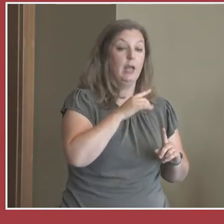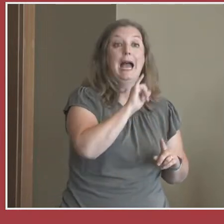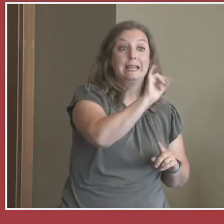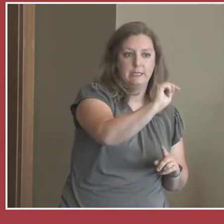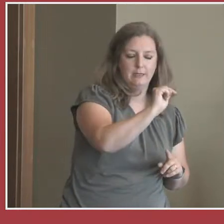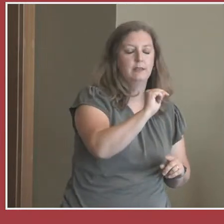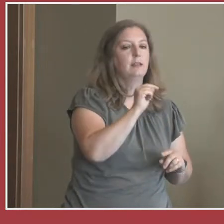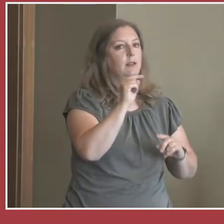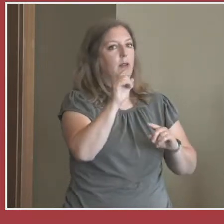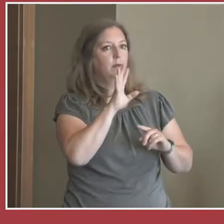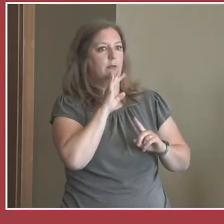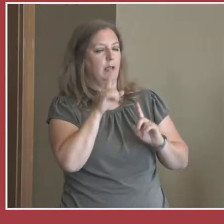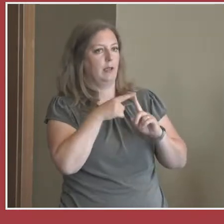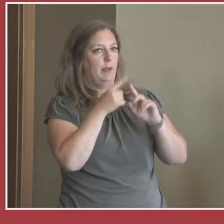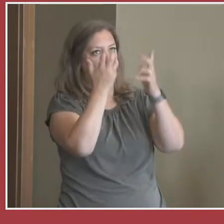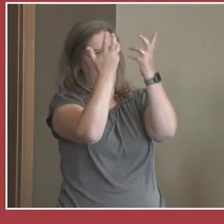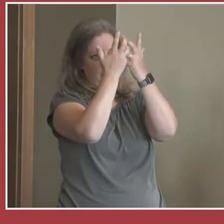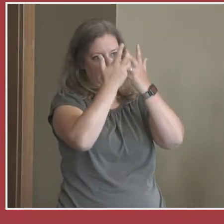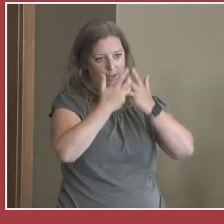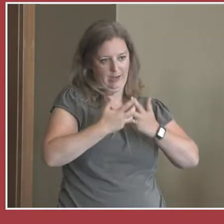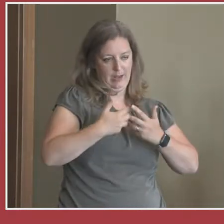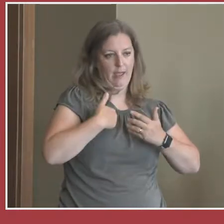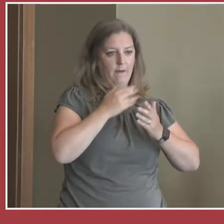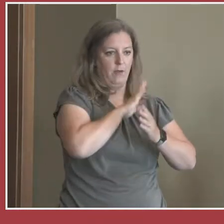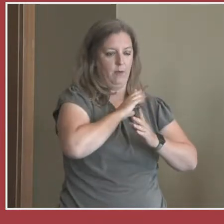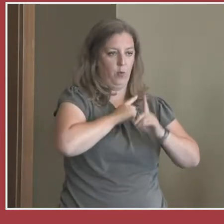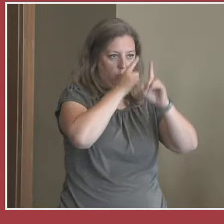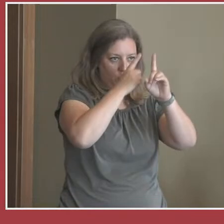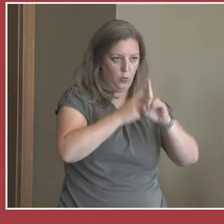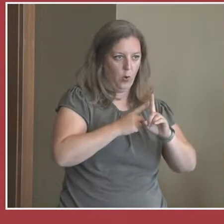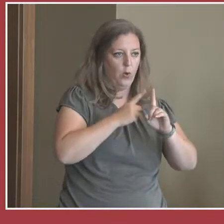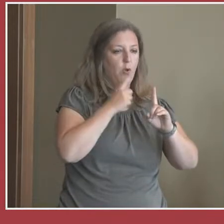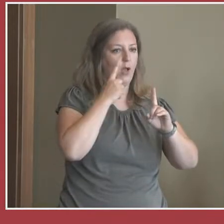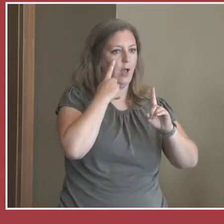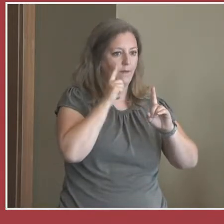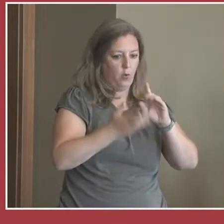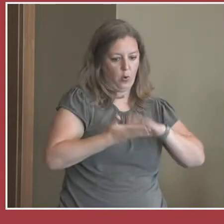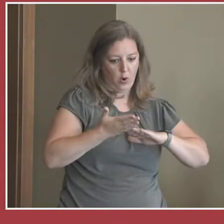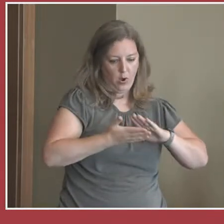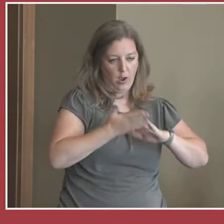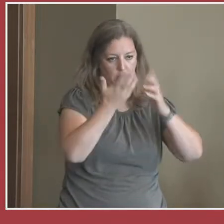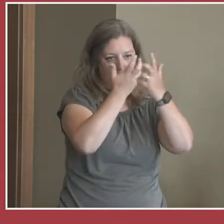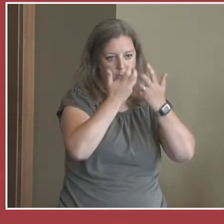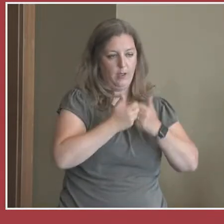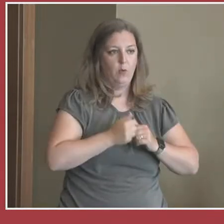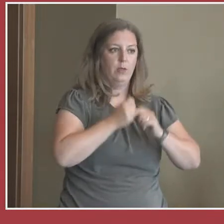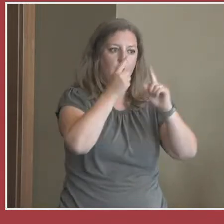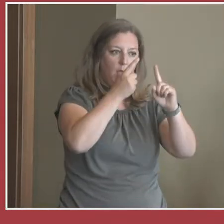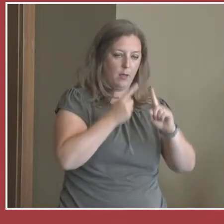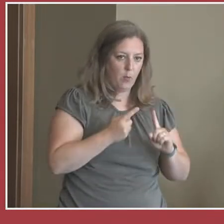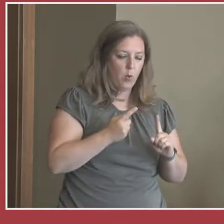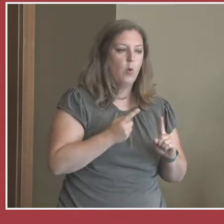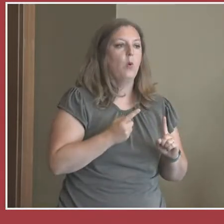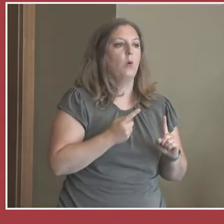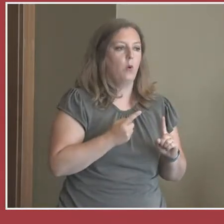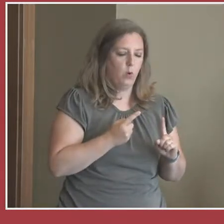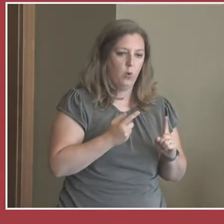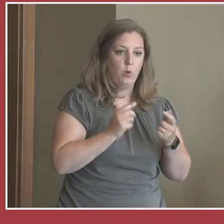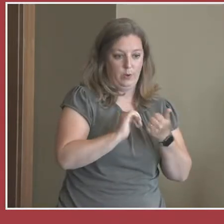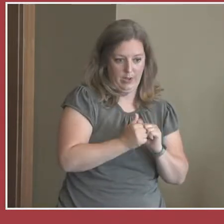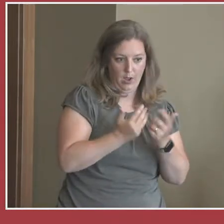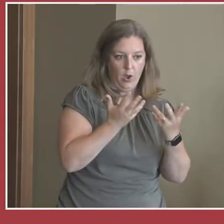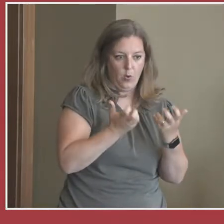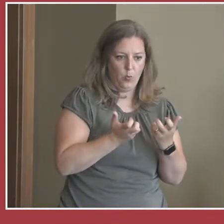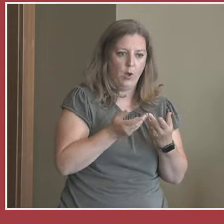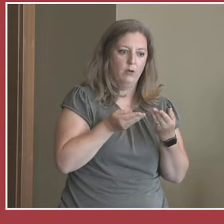we talk about aligning and like having a board goal around operations, aligning to the goals we want to get to and how we